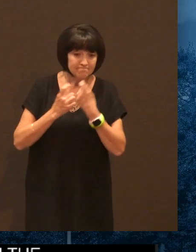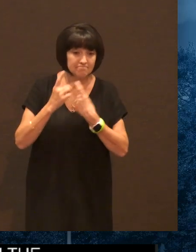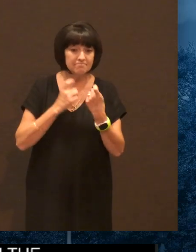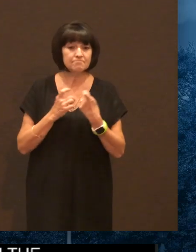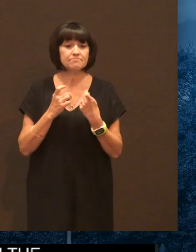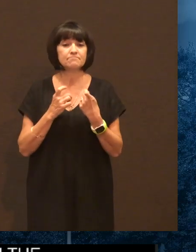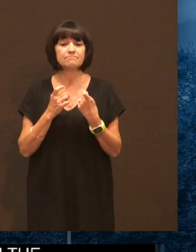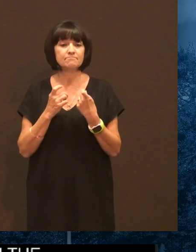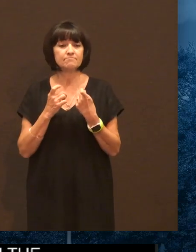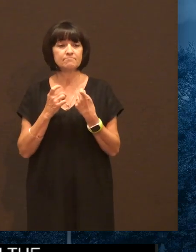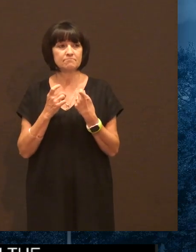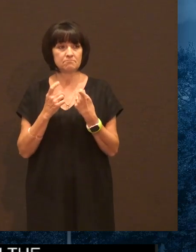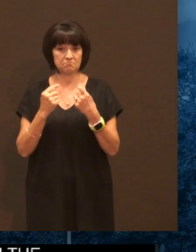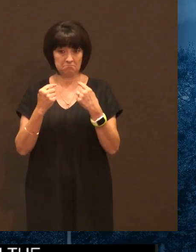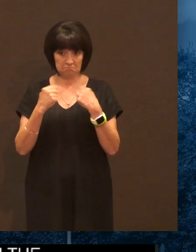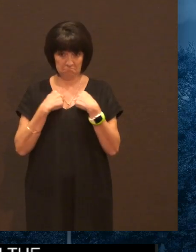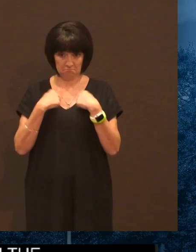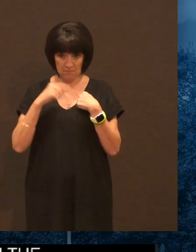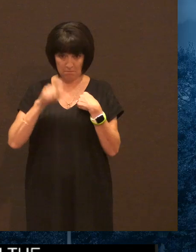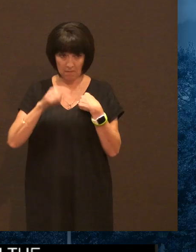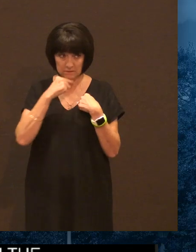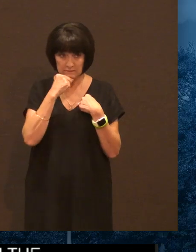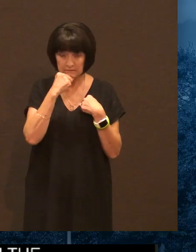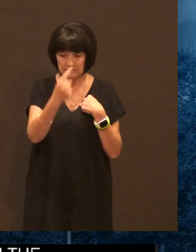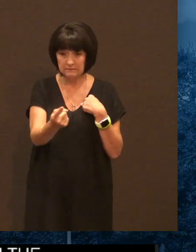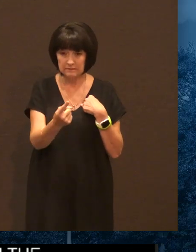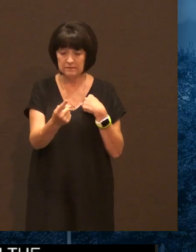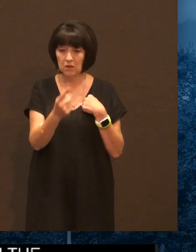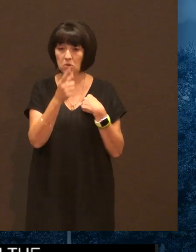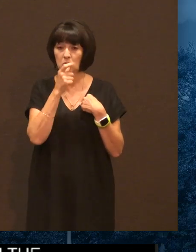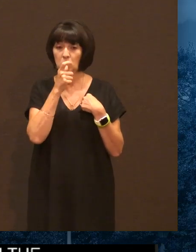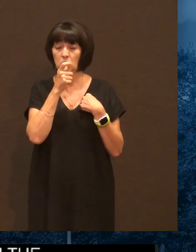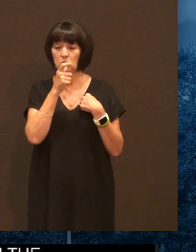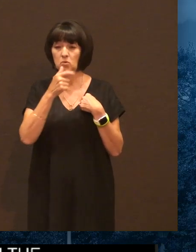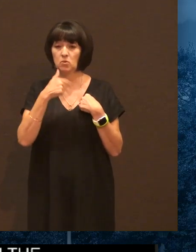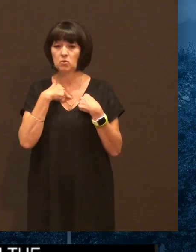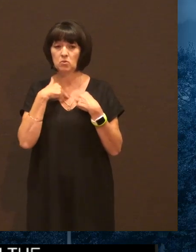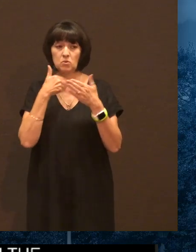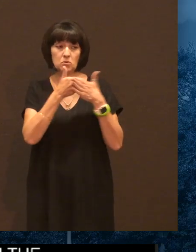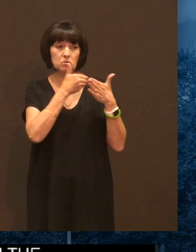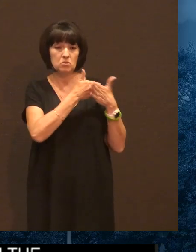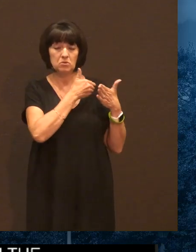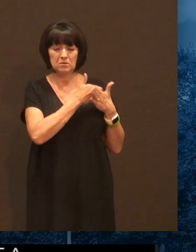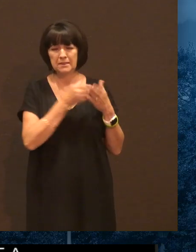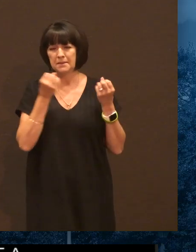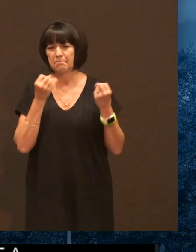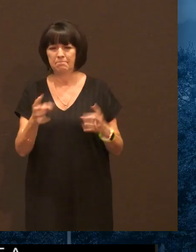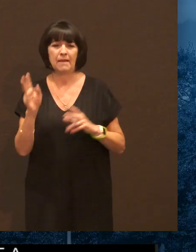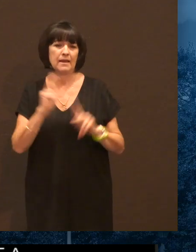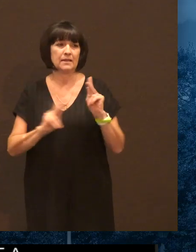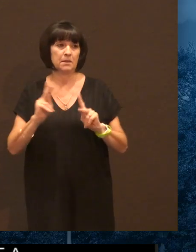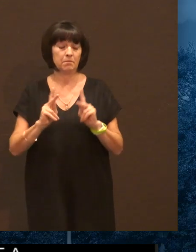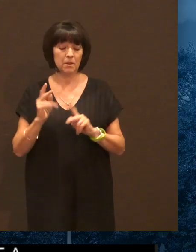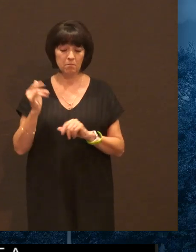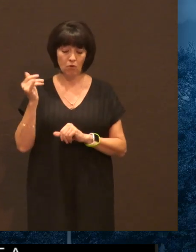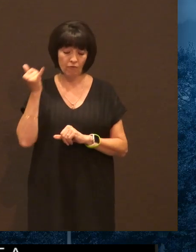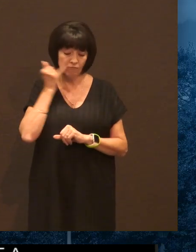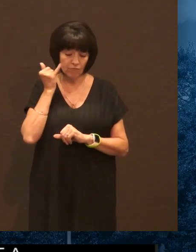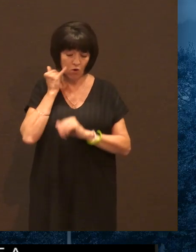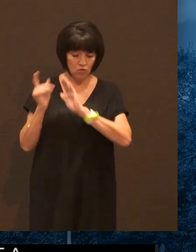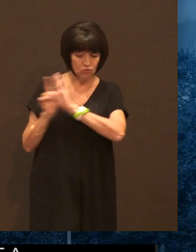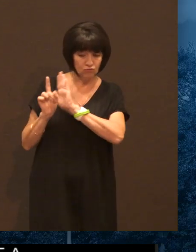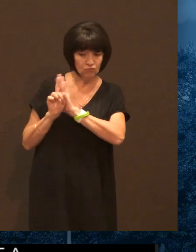what it means to be a contact. Many people don't pick up their phones, right? But what we really